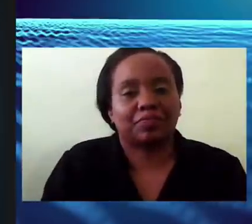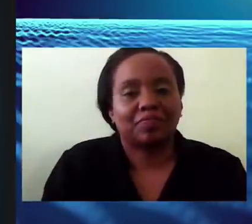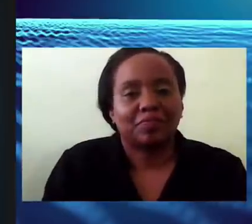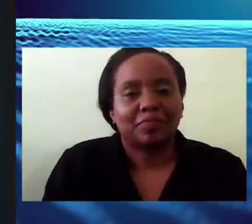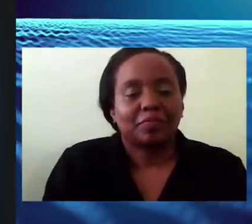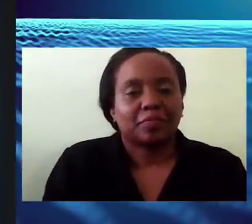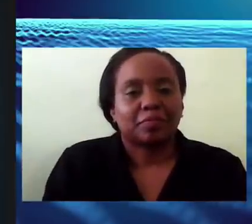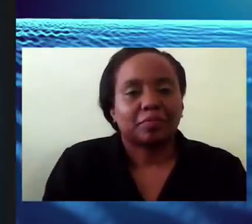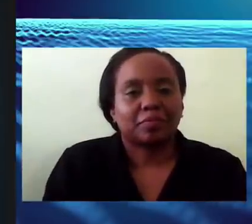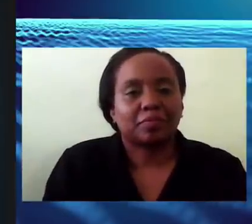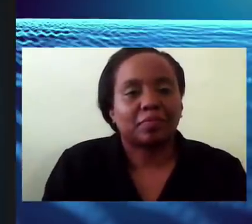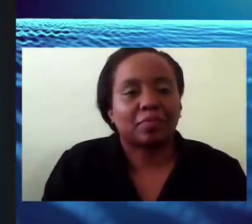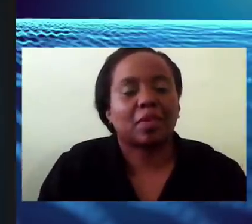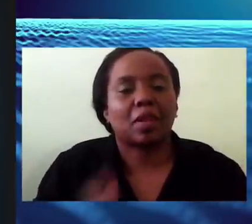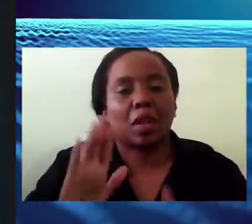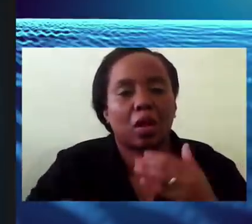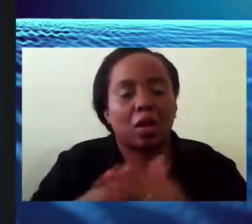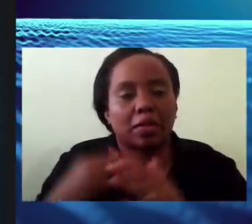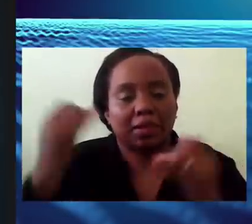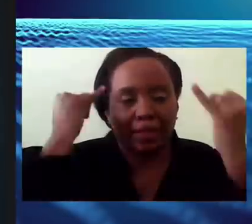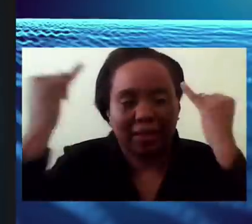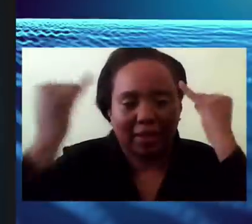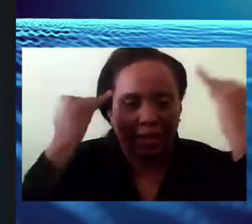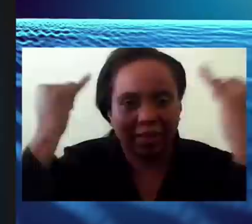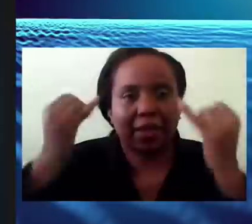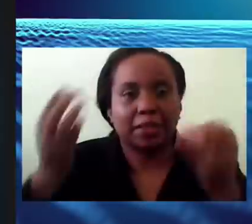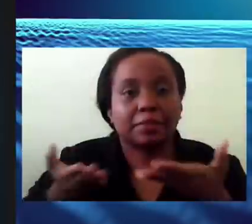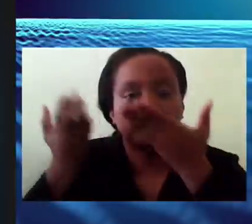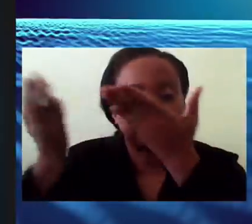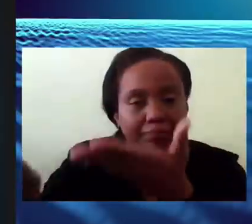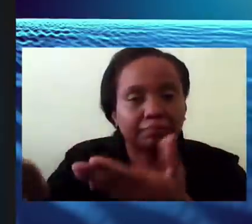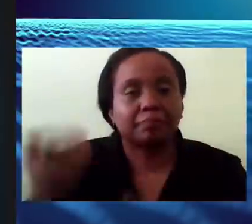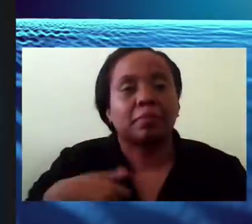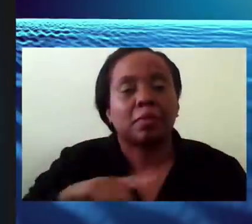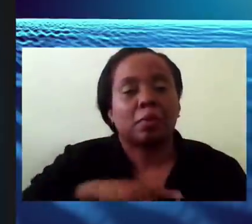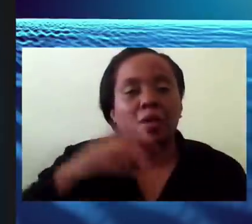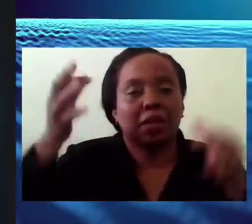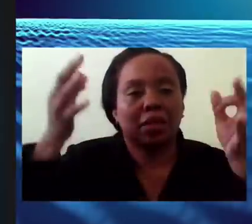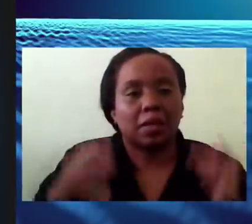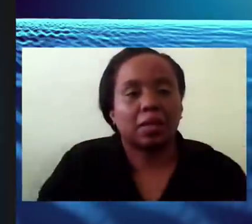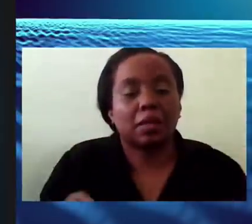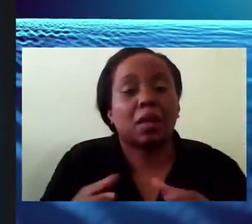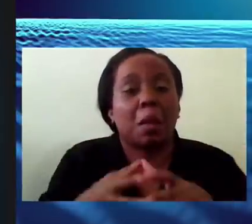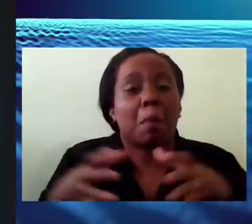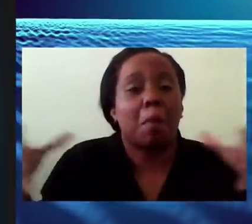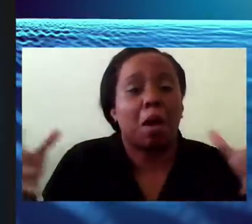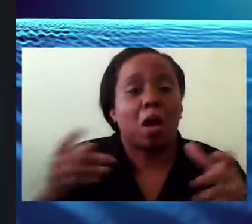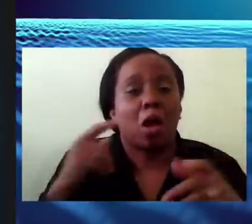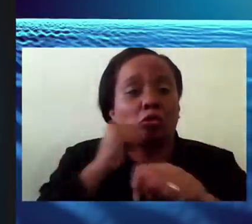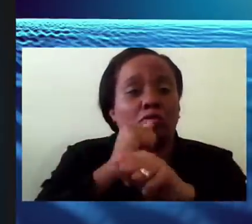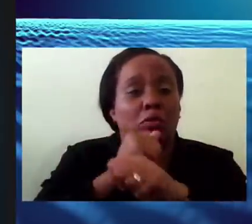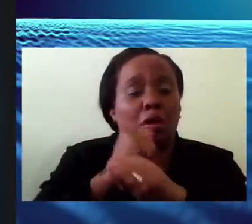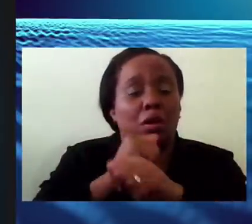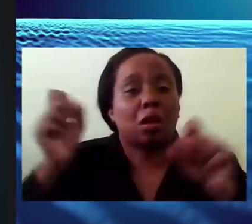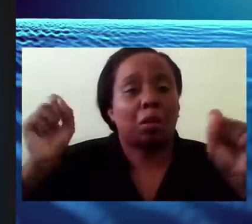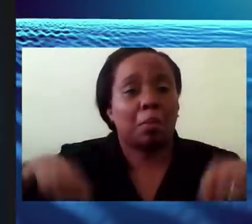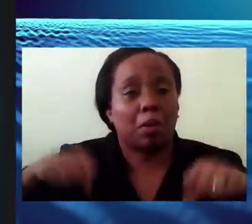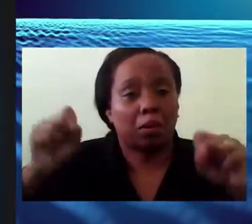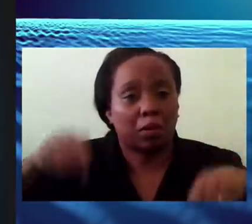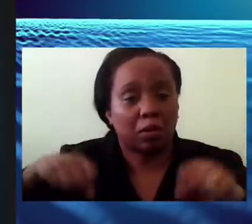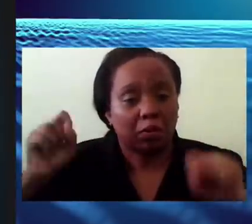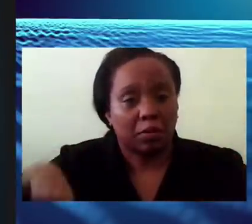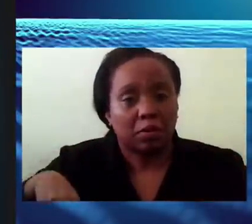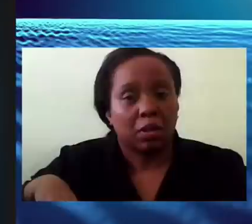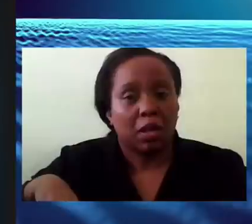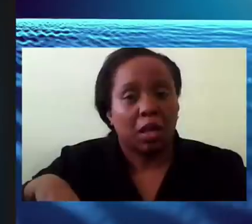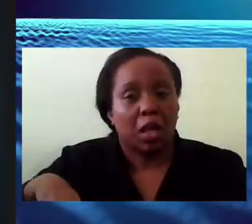the dominant option was that we should bring as many trucks as possible onto the runway and